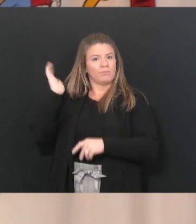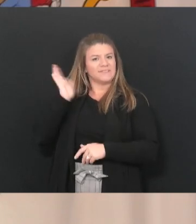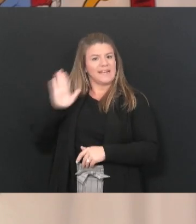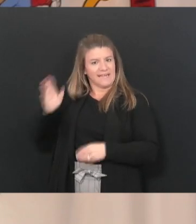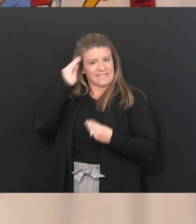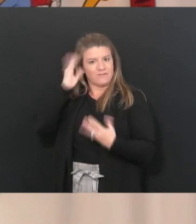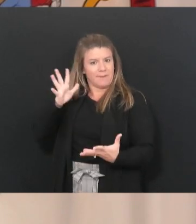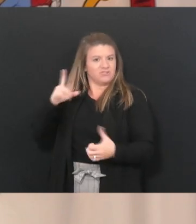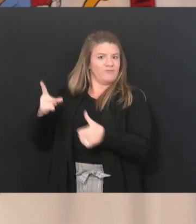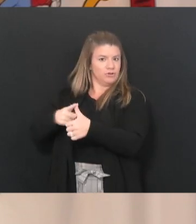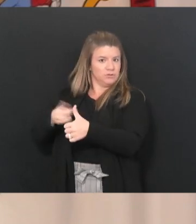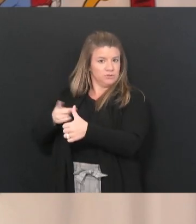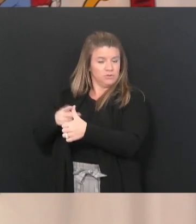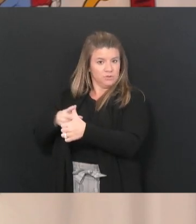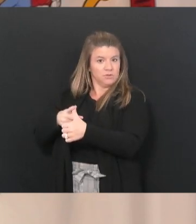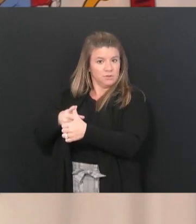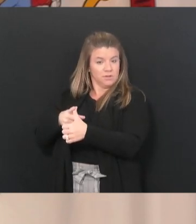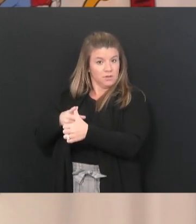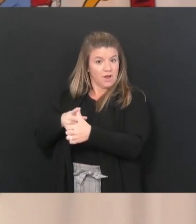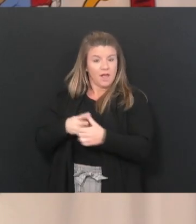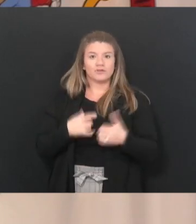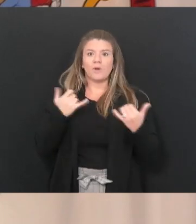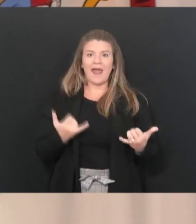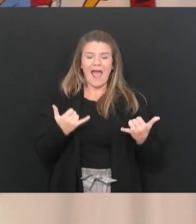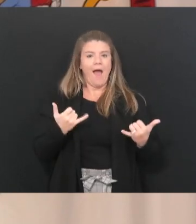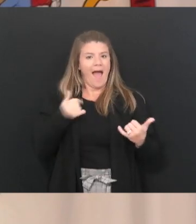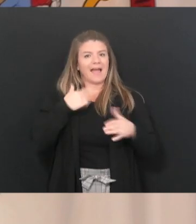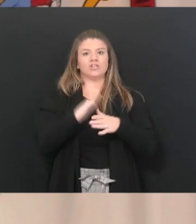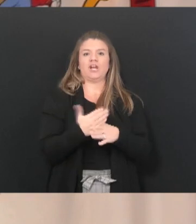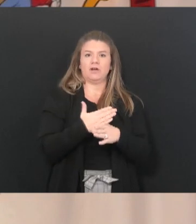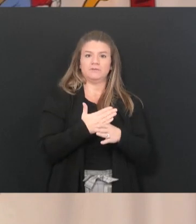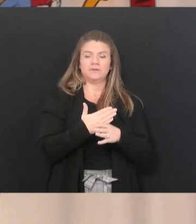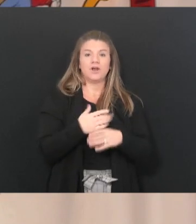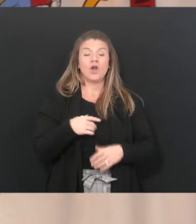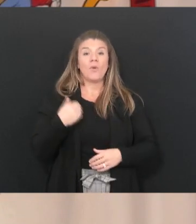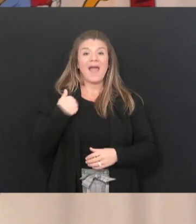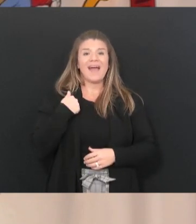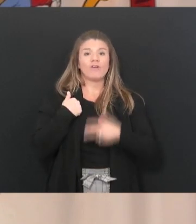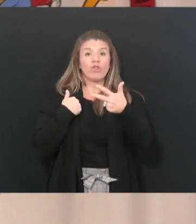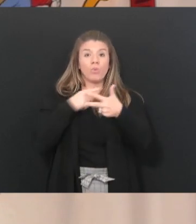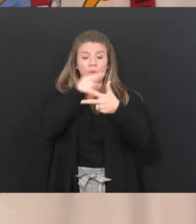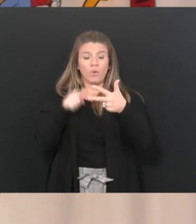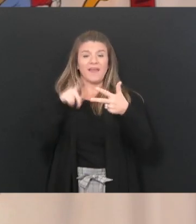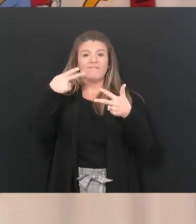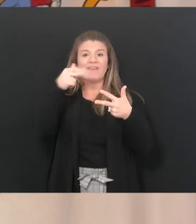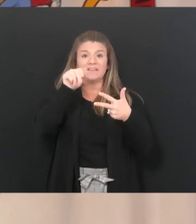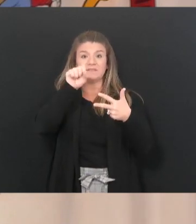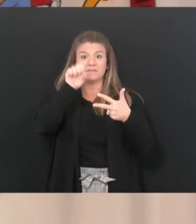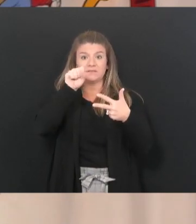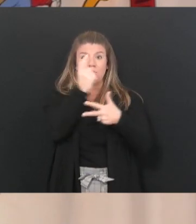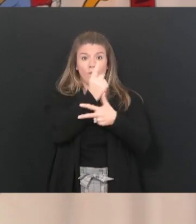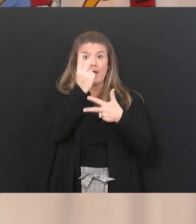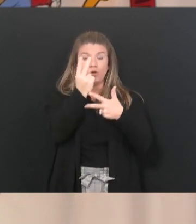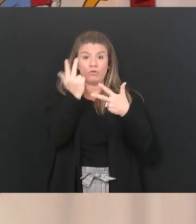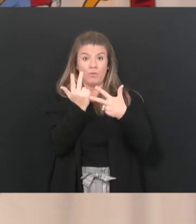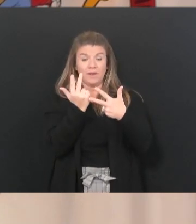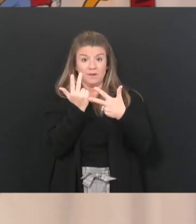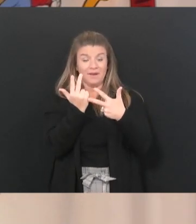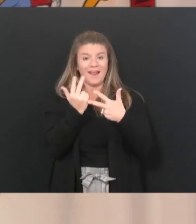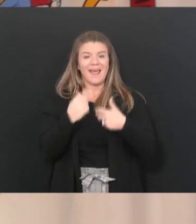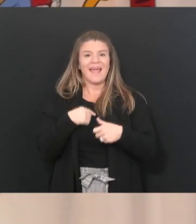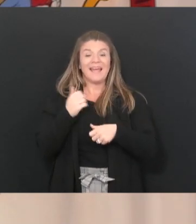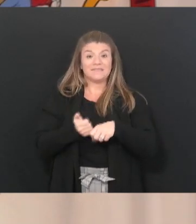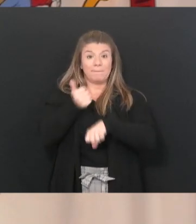it. It is a phase 1, phase 2, phase 3 deal. it is based on entering the